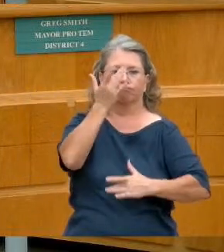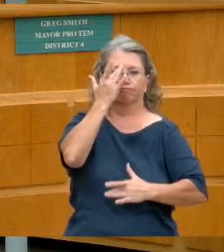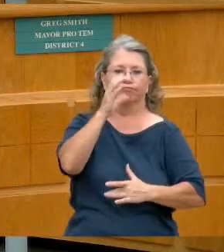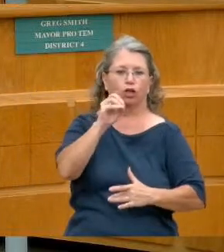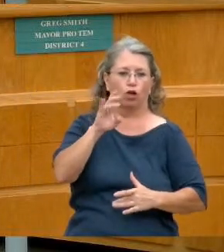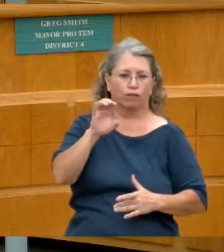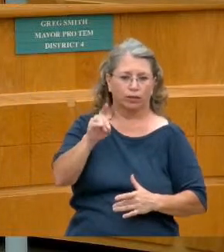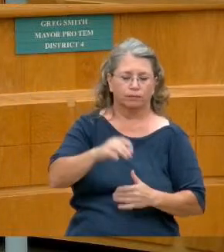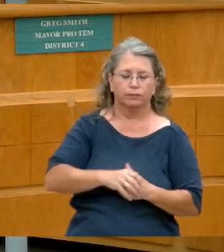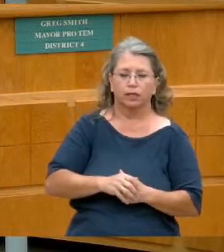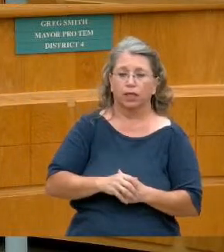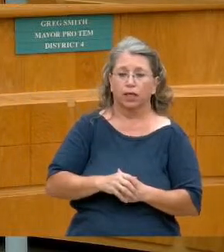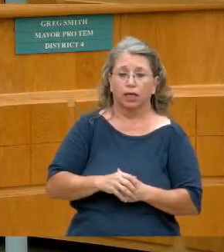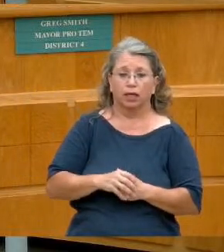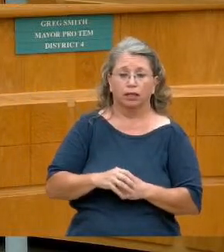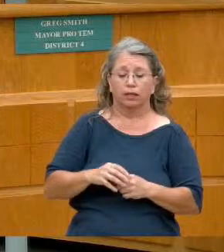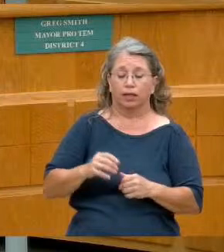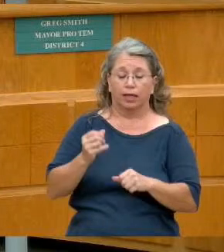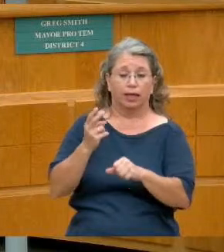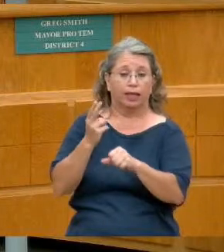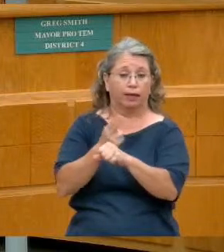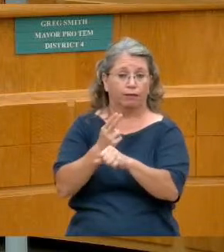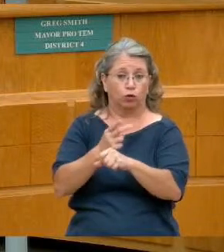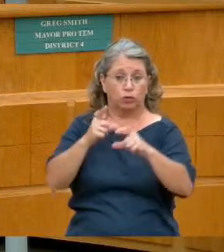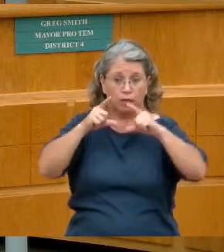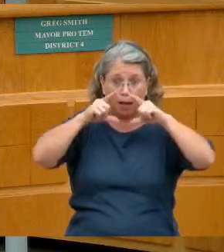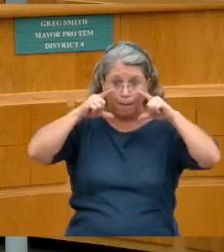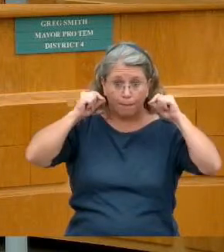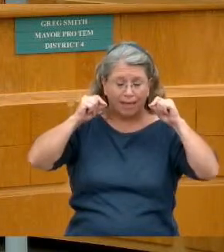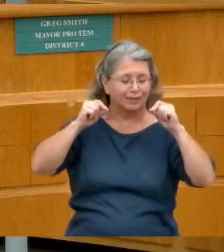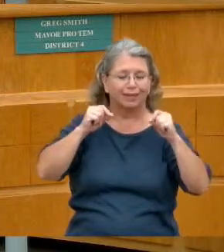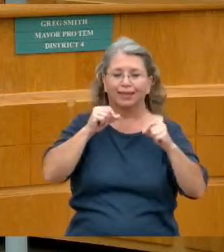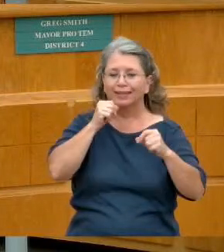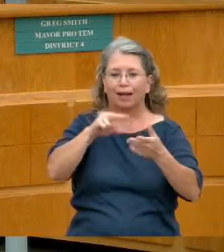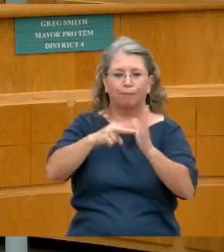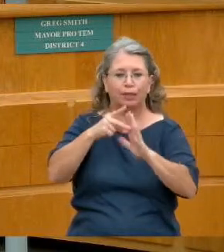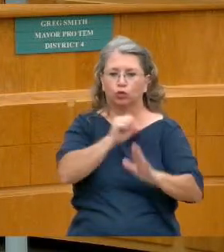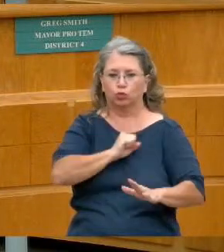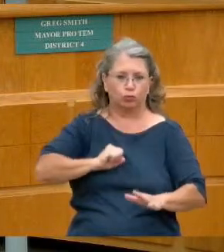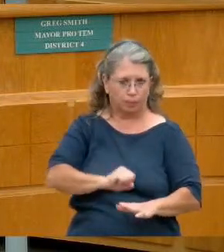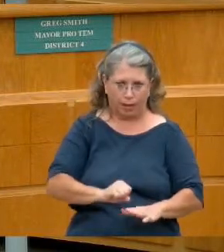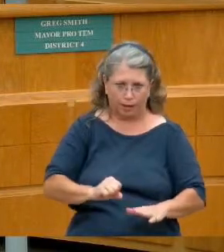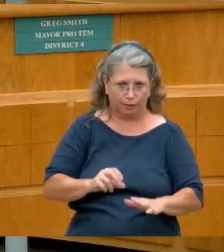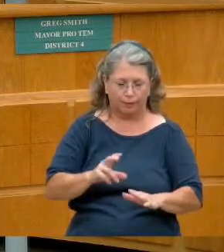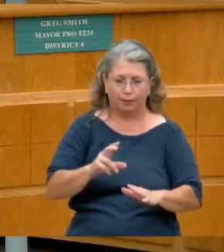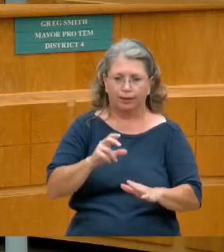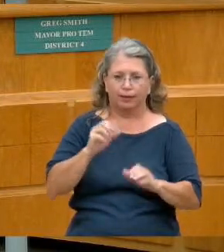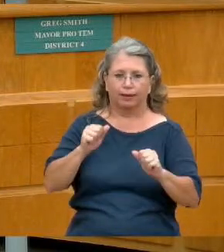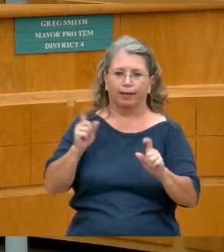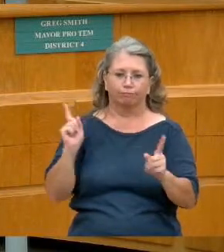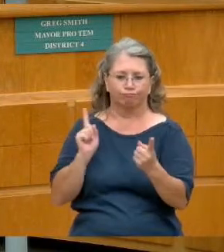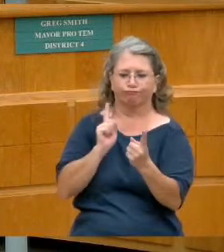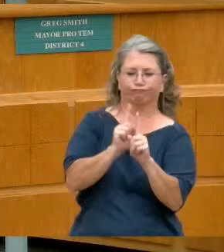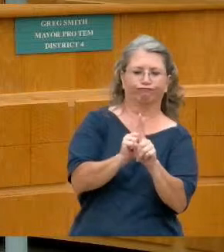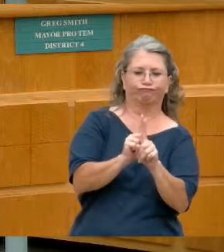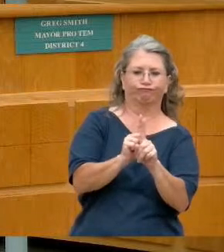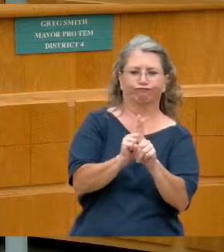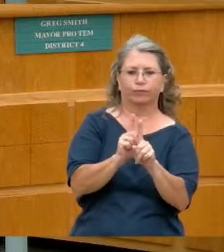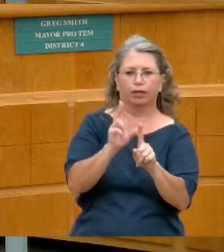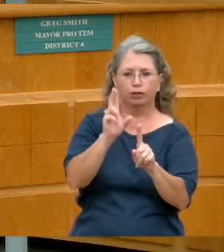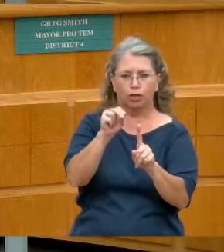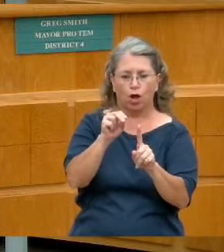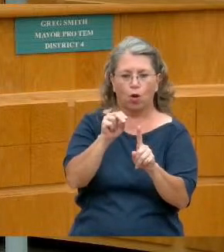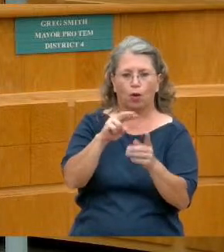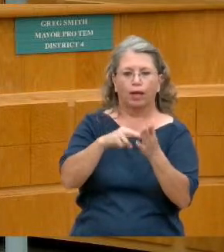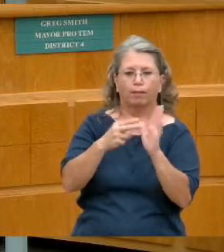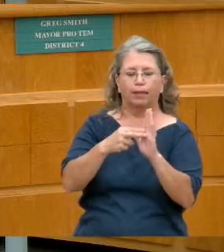you are to contract it. If you wear a mask, it doesn't make you Superman or Superwoman. It doesn't mean that you can stand as close as you want. It just means that you're